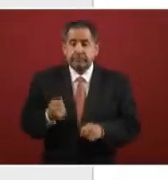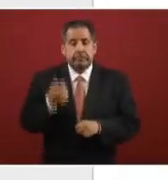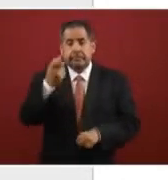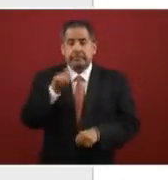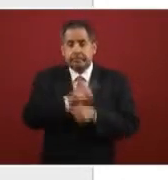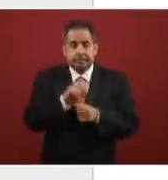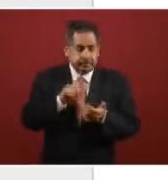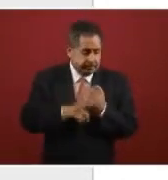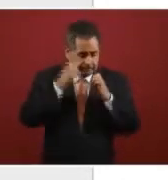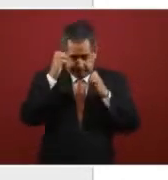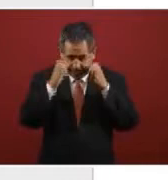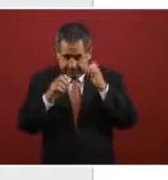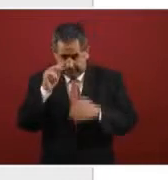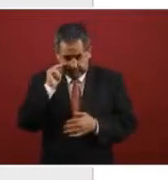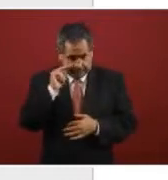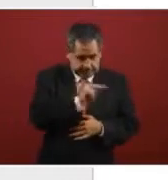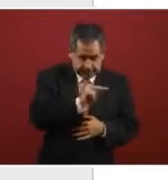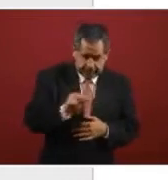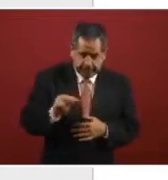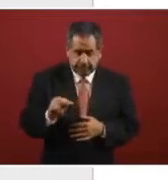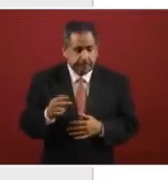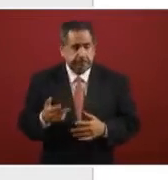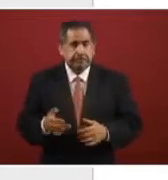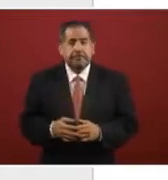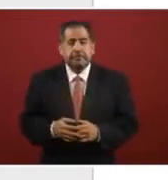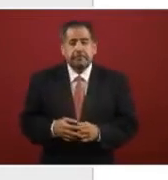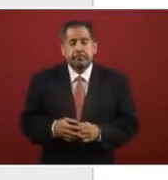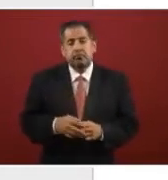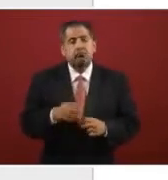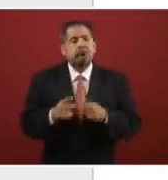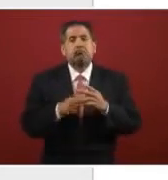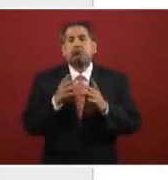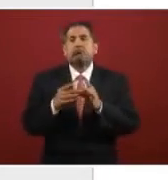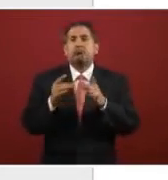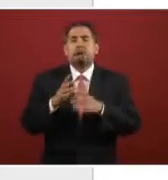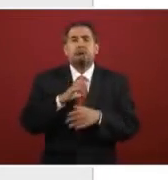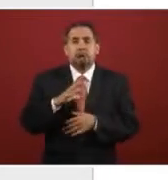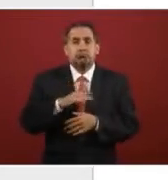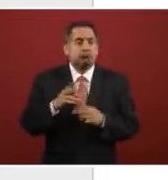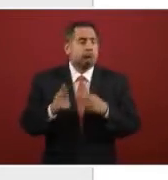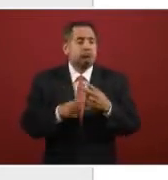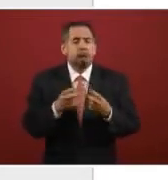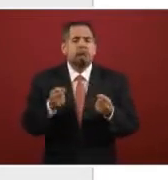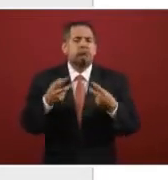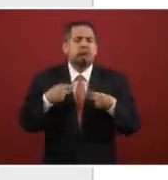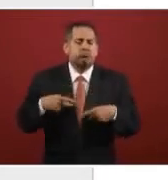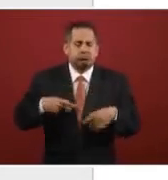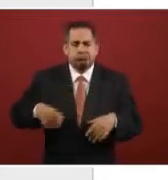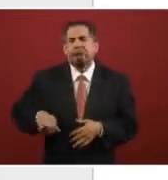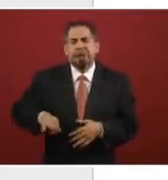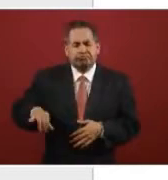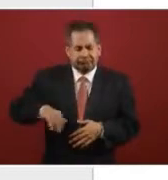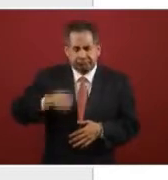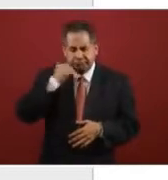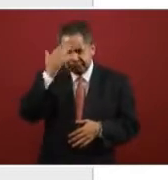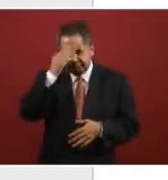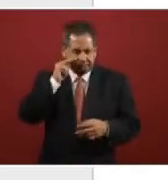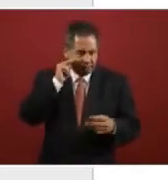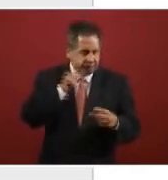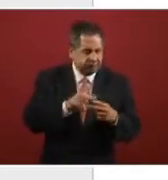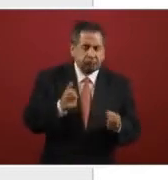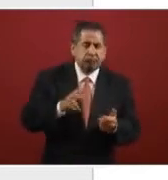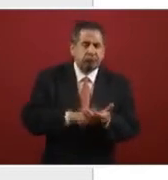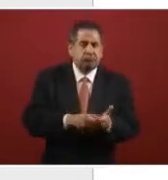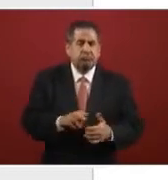The first day that they had the exposition was the one they had the most visitors. The total was 11,000 visitors,